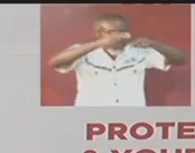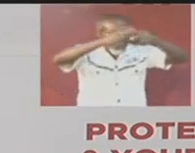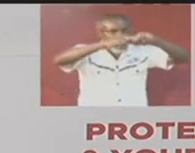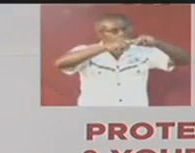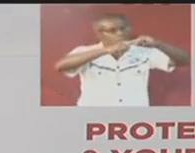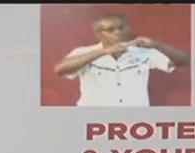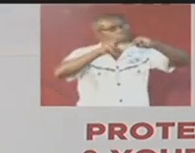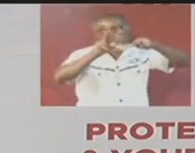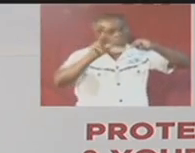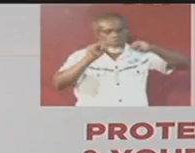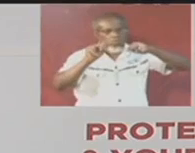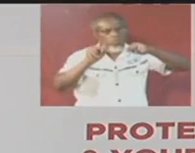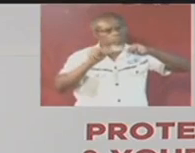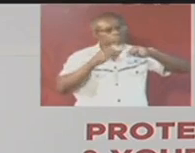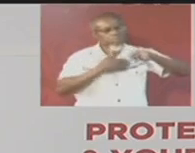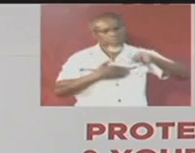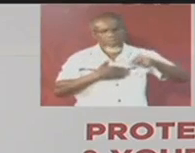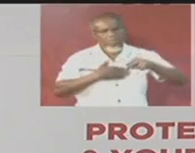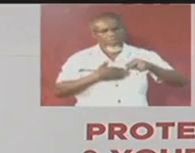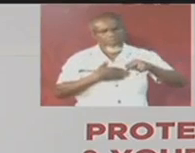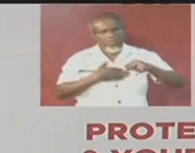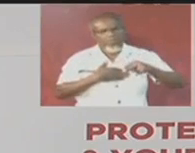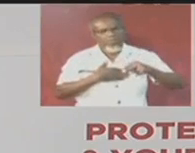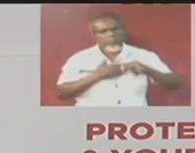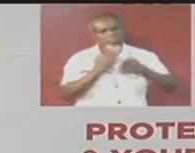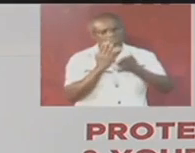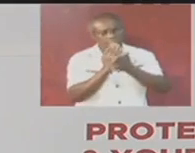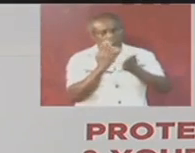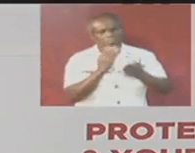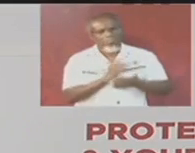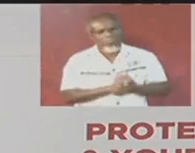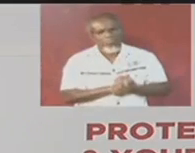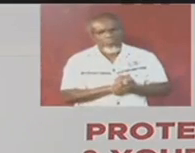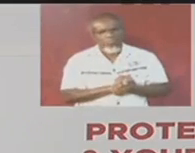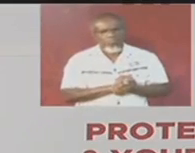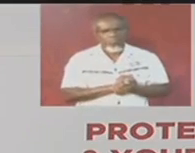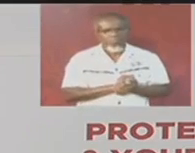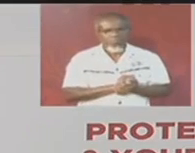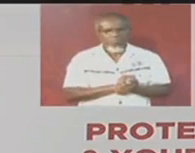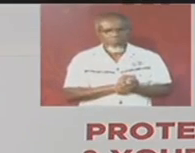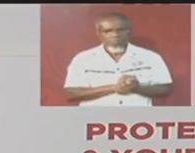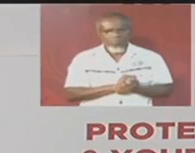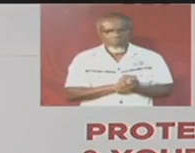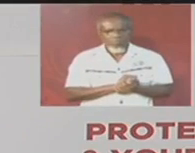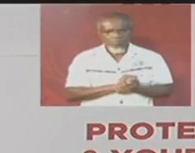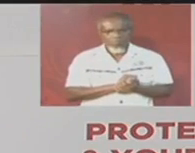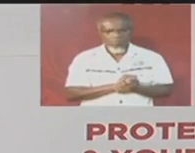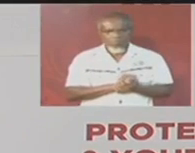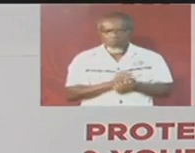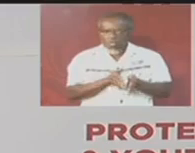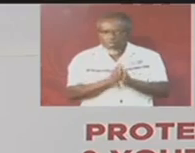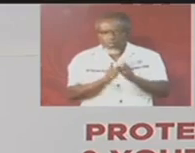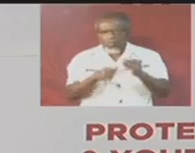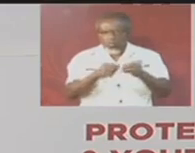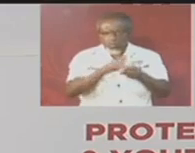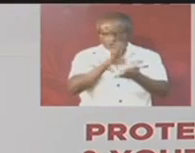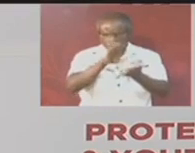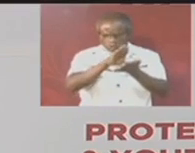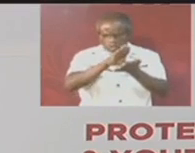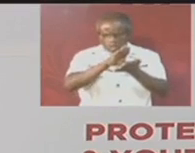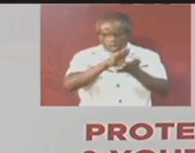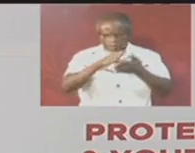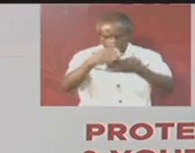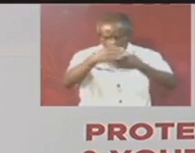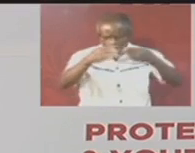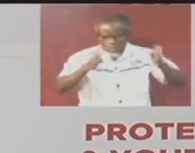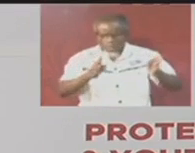So I just want to put that on the table, and Minister Hines will deal with that. You wanted an update on Central Block.